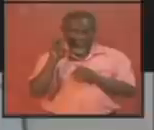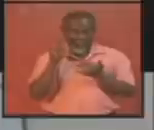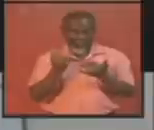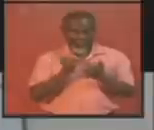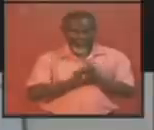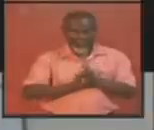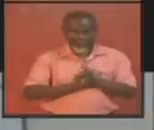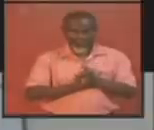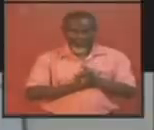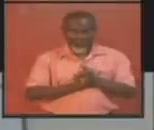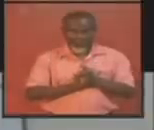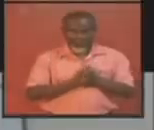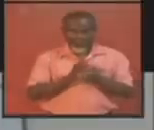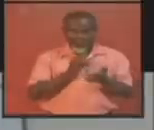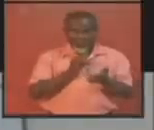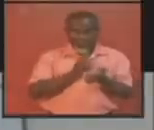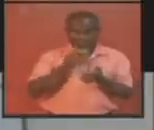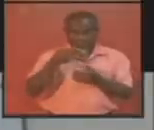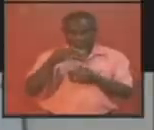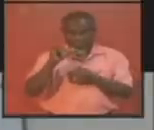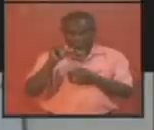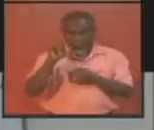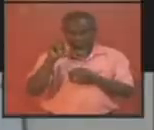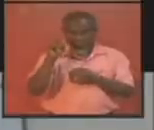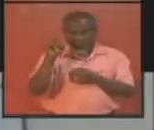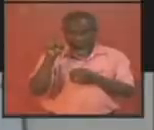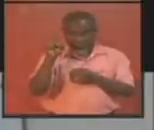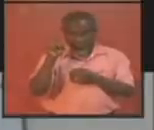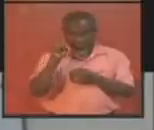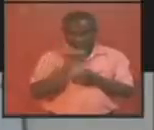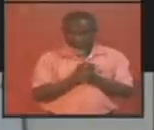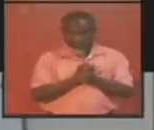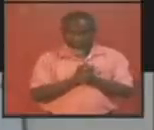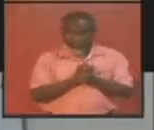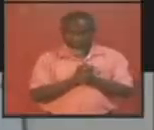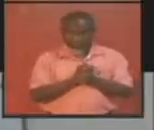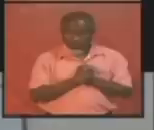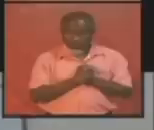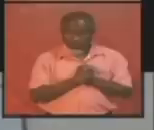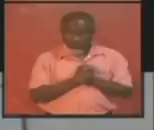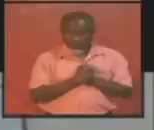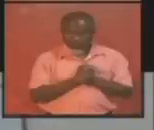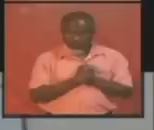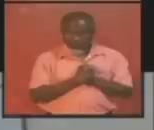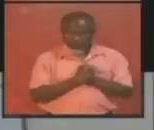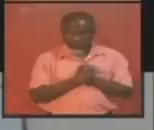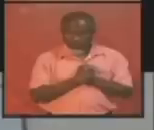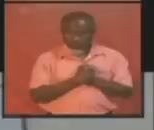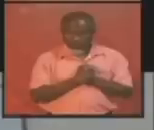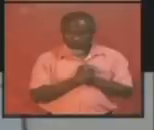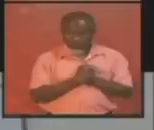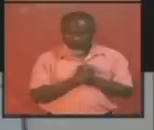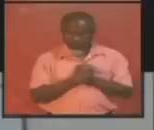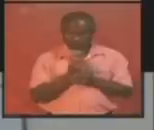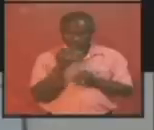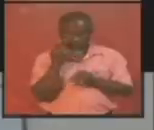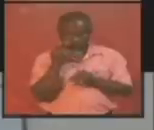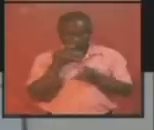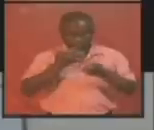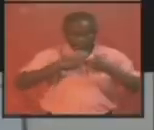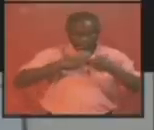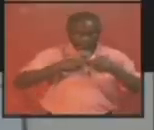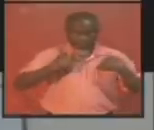question is for Dr. Hines, if he's still around. Dr. Hines, with the issues that we've been having